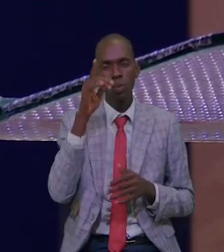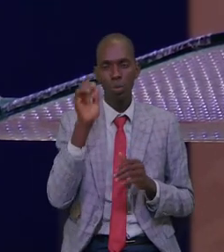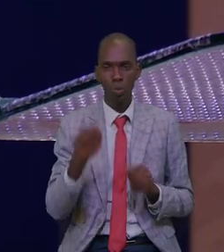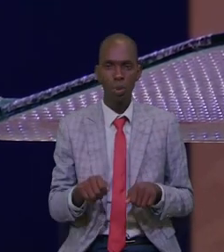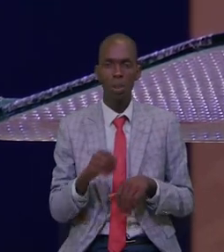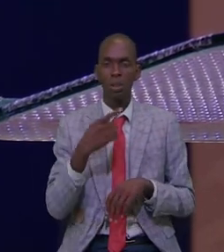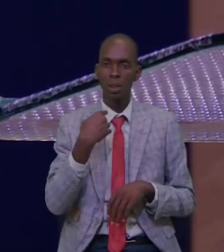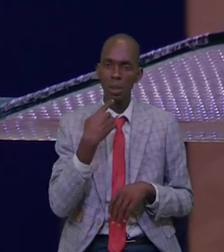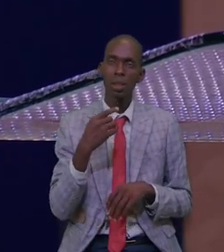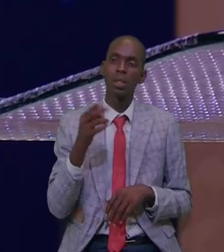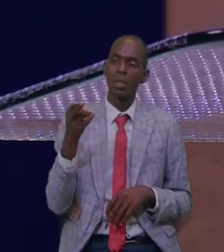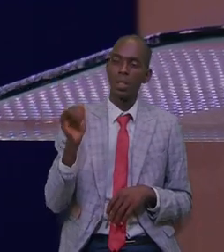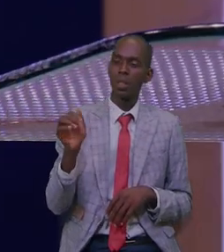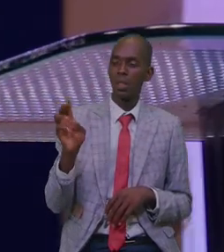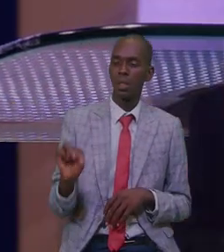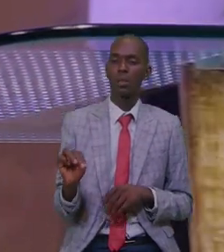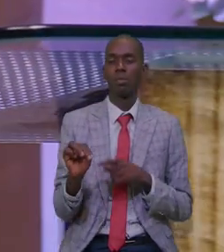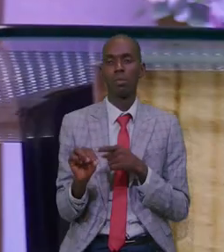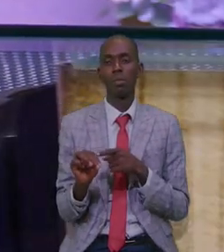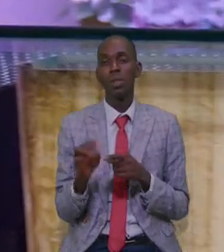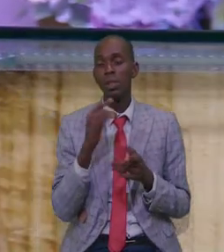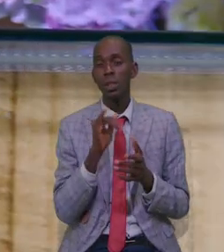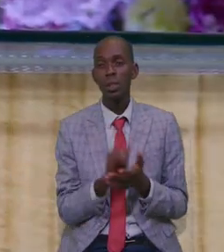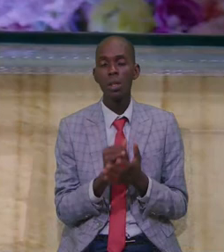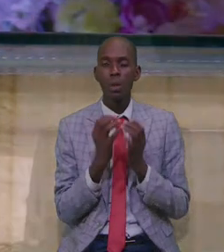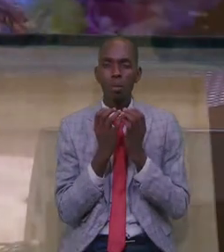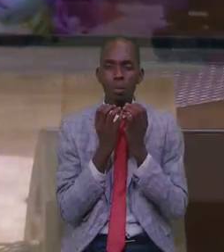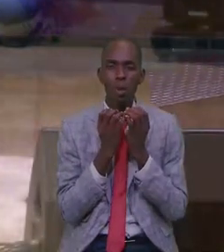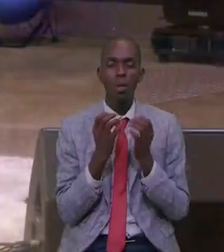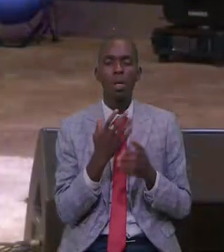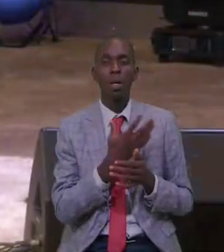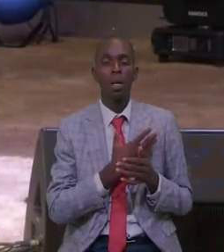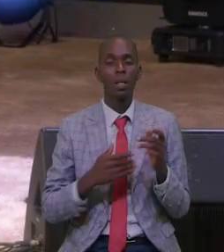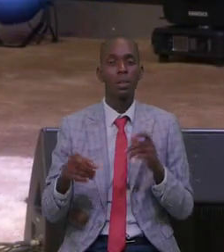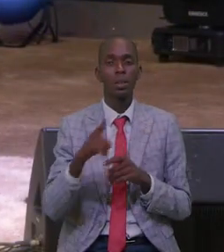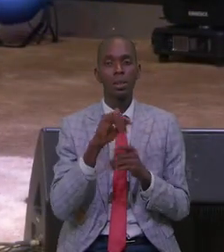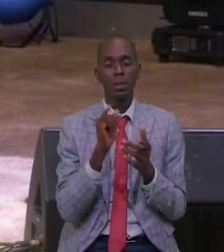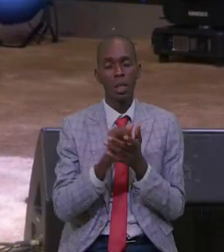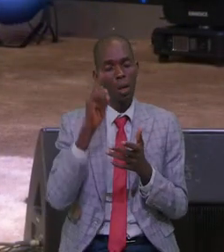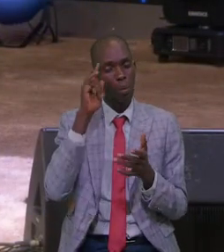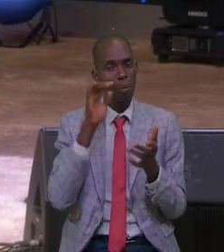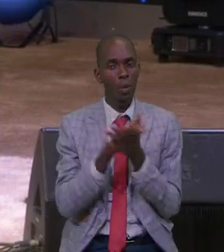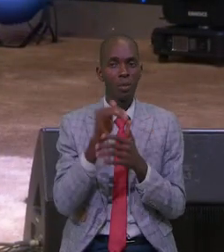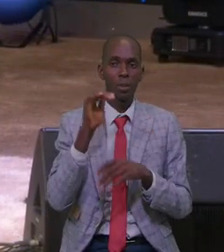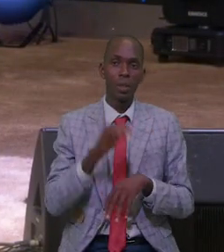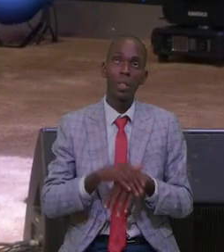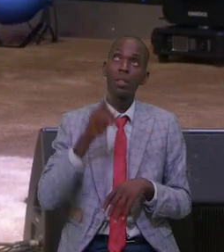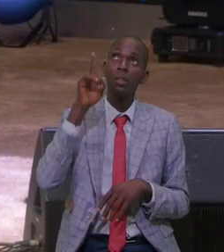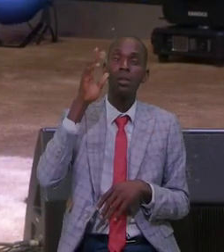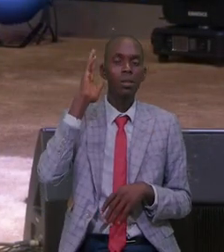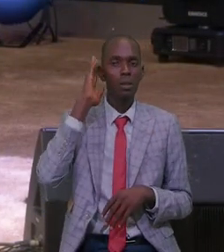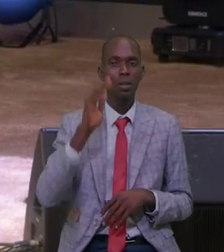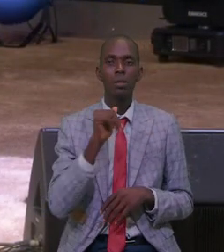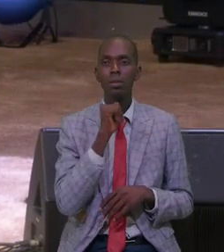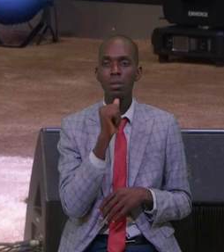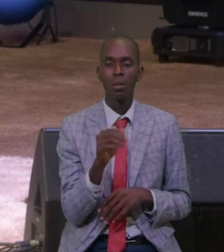as him. It said, precious, and he that believeth on him shall not